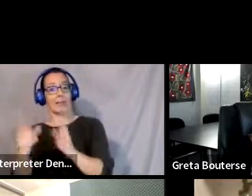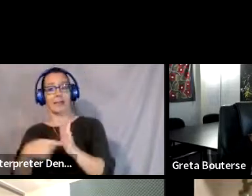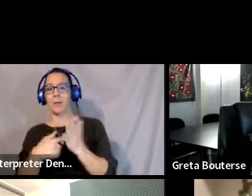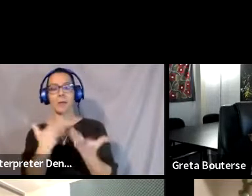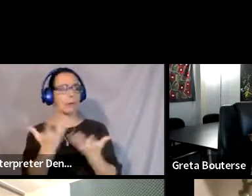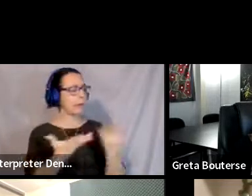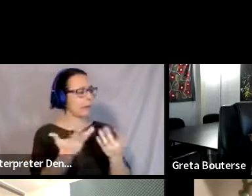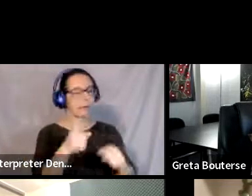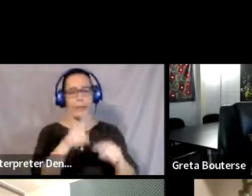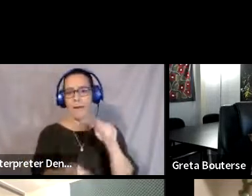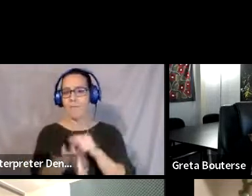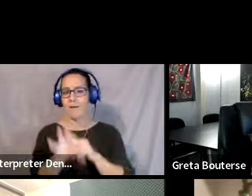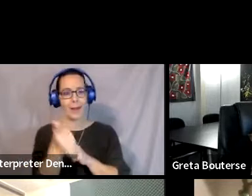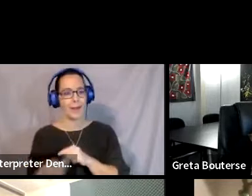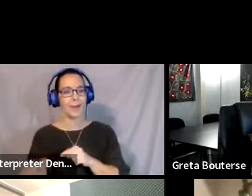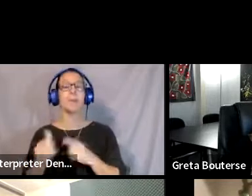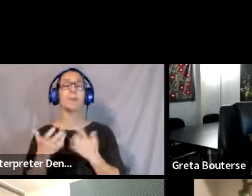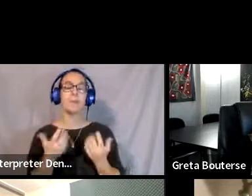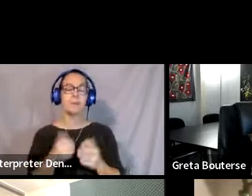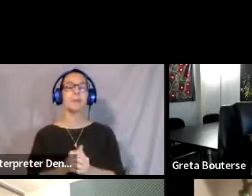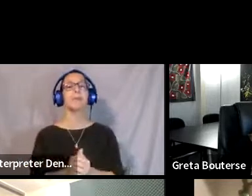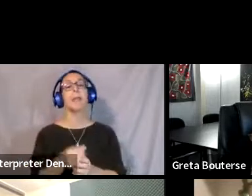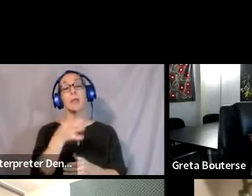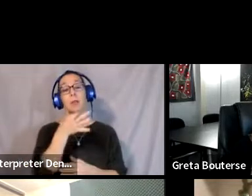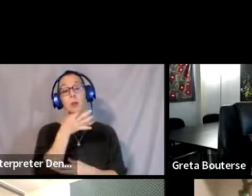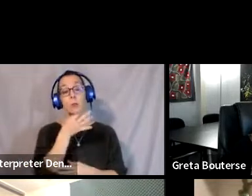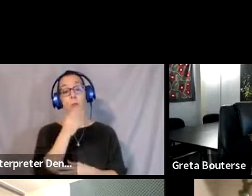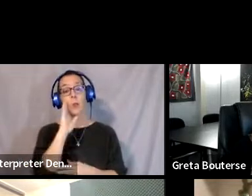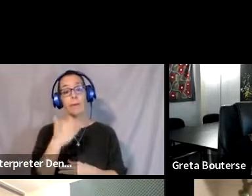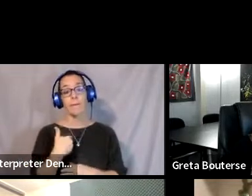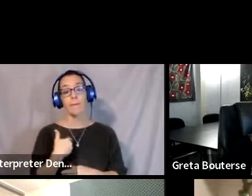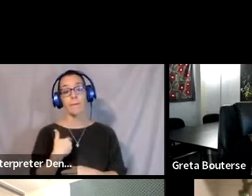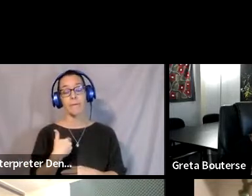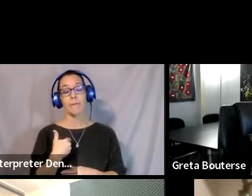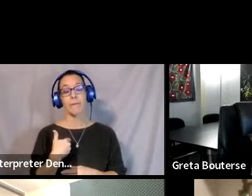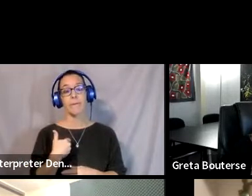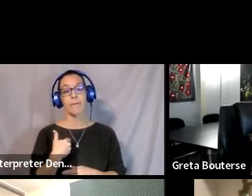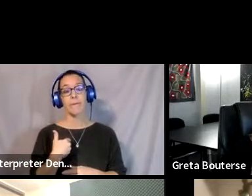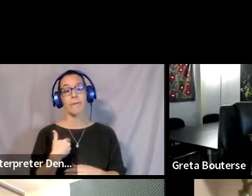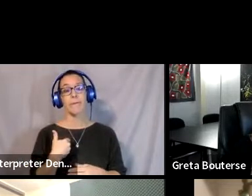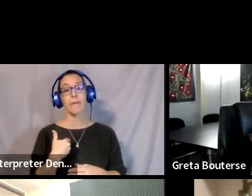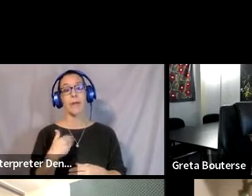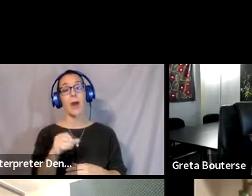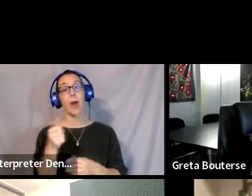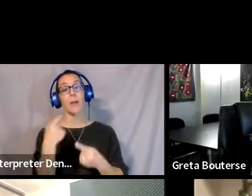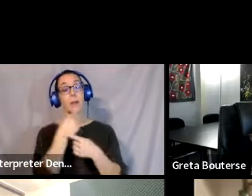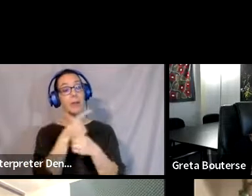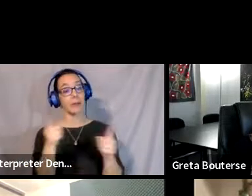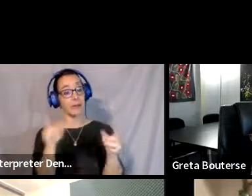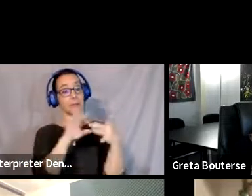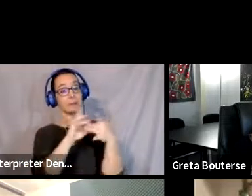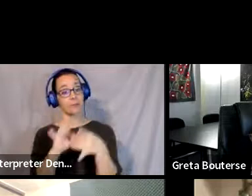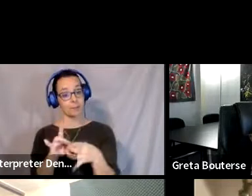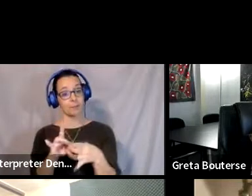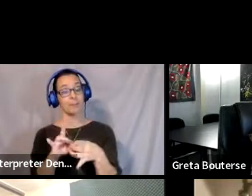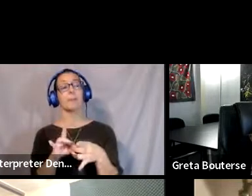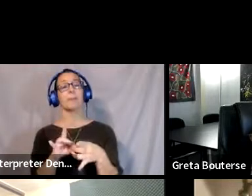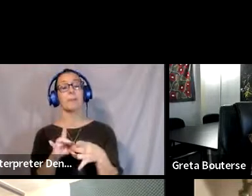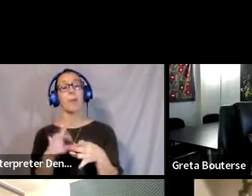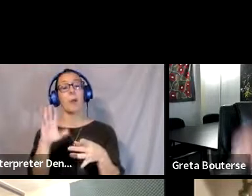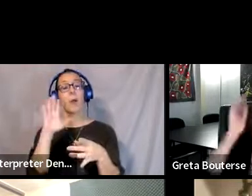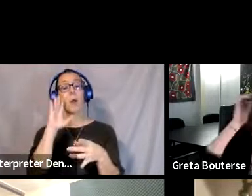We very soon, in short order, will be coming out with another announcement about another shipment